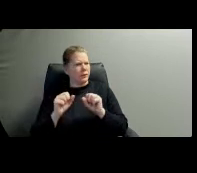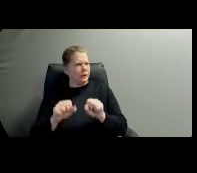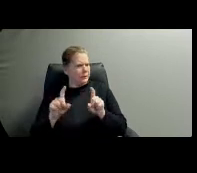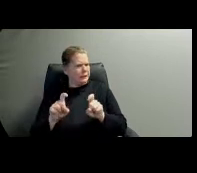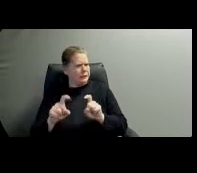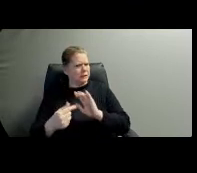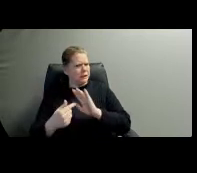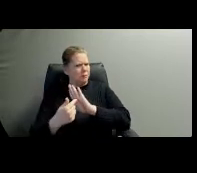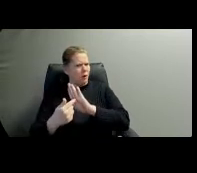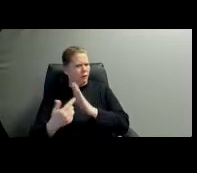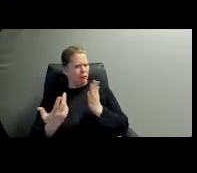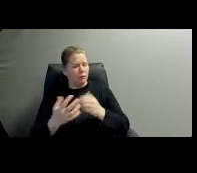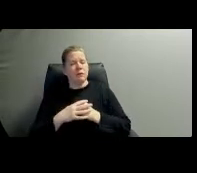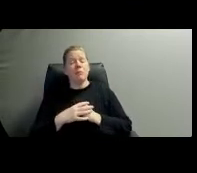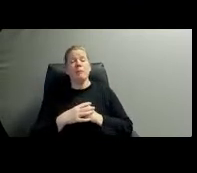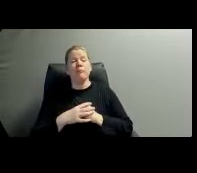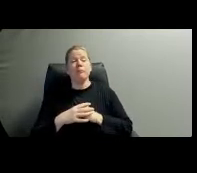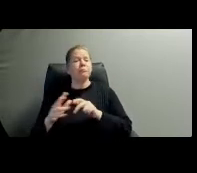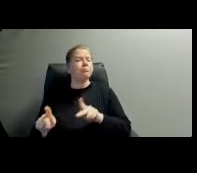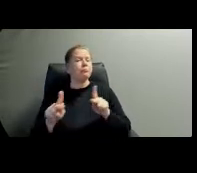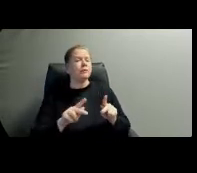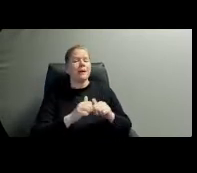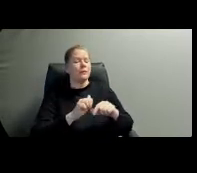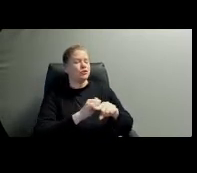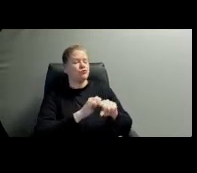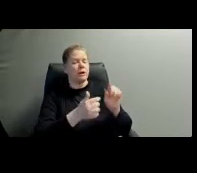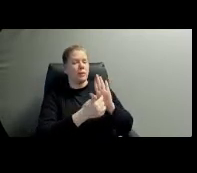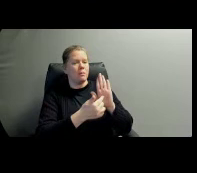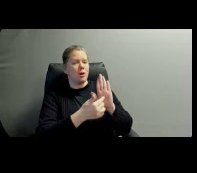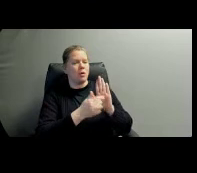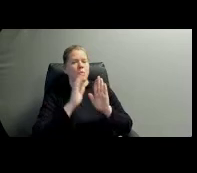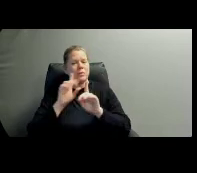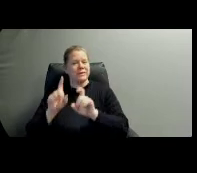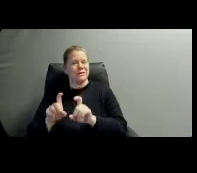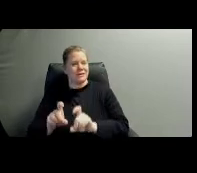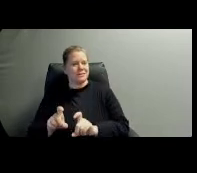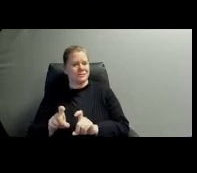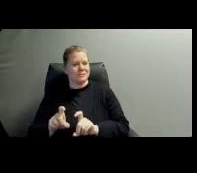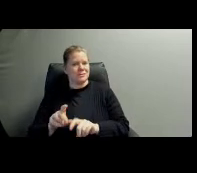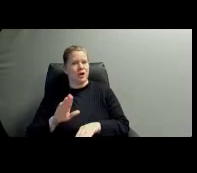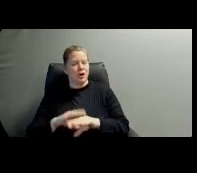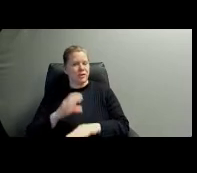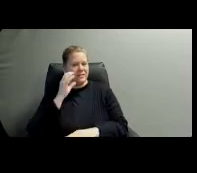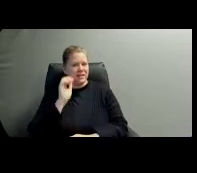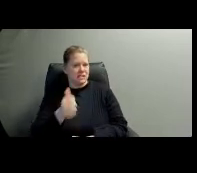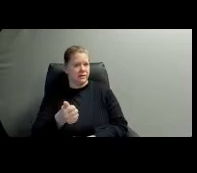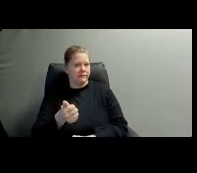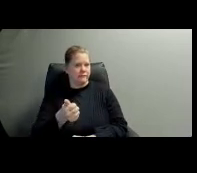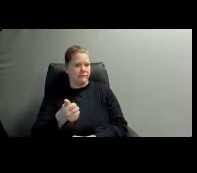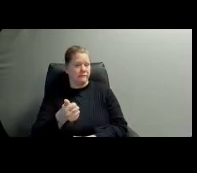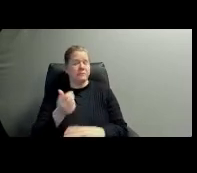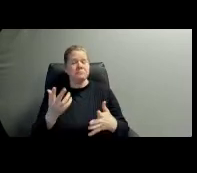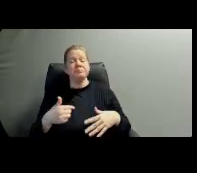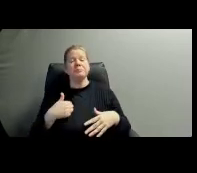right? So even similar to how we trained the model, we're going to be testing the models on the device end itself. So once